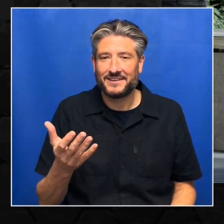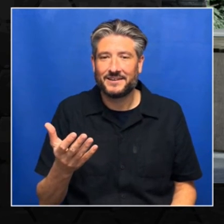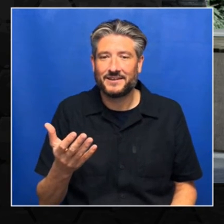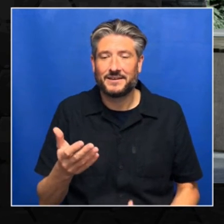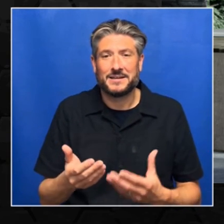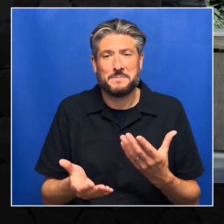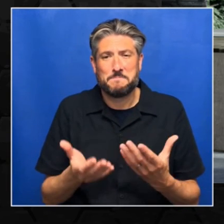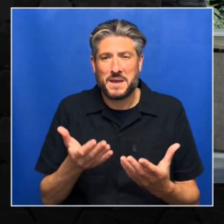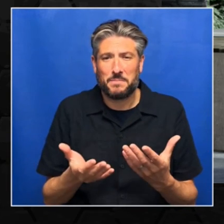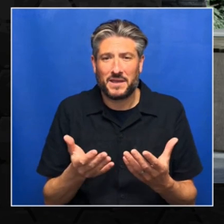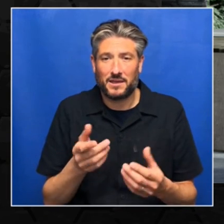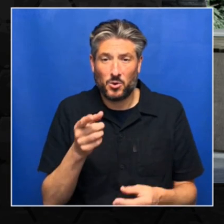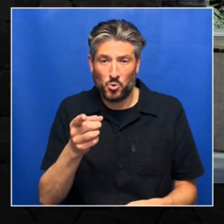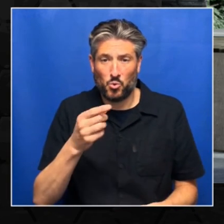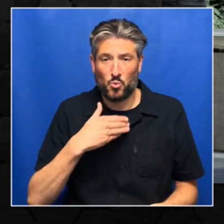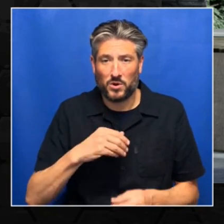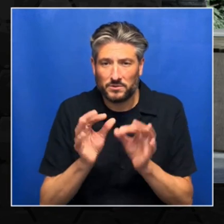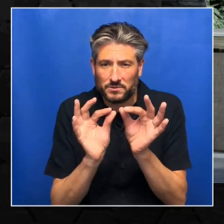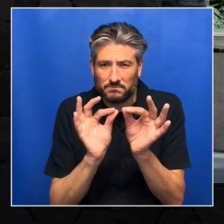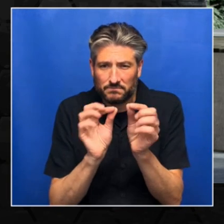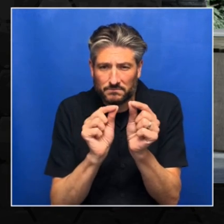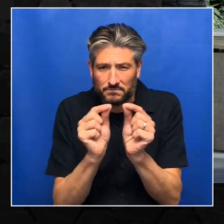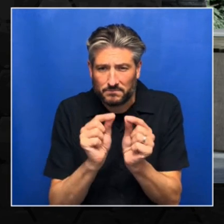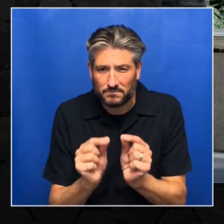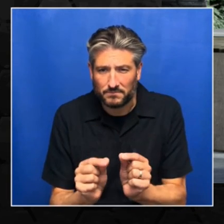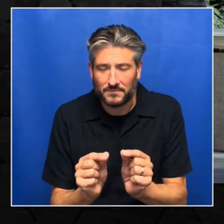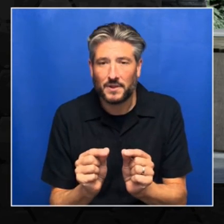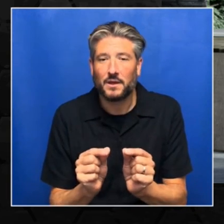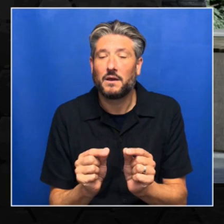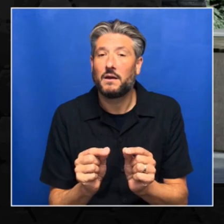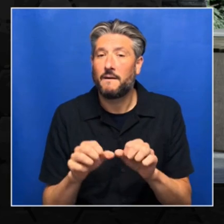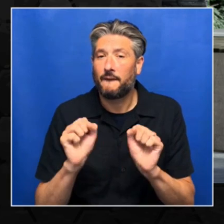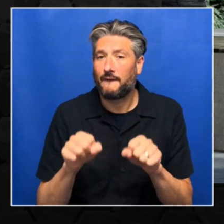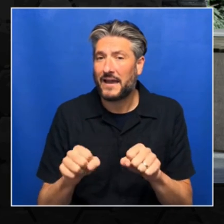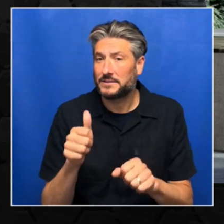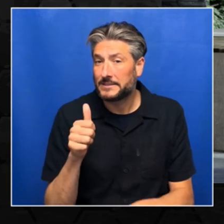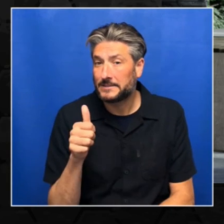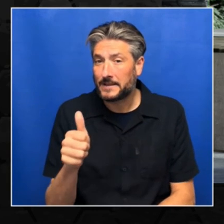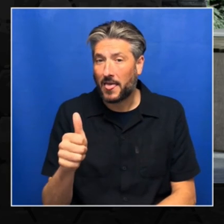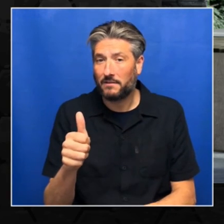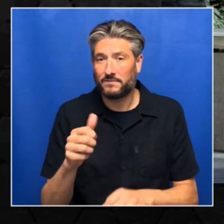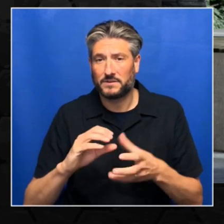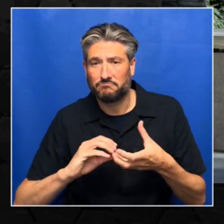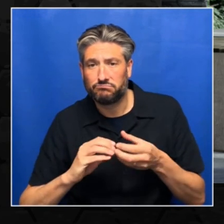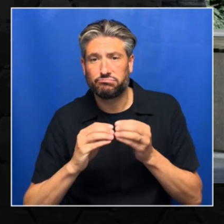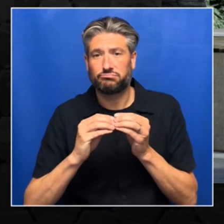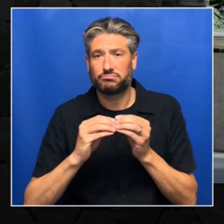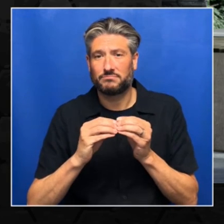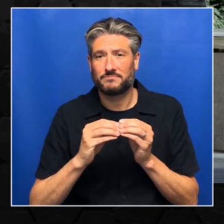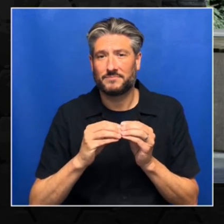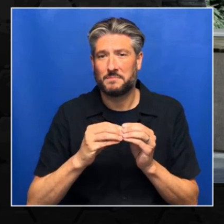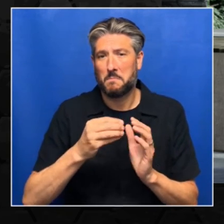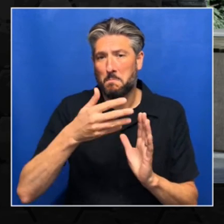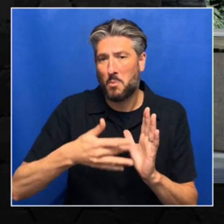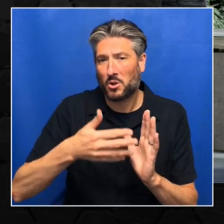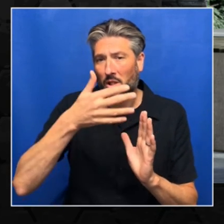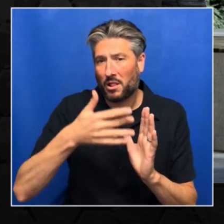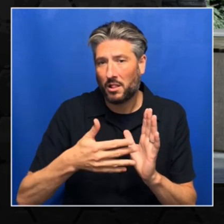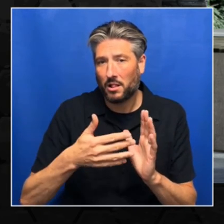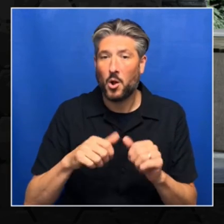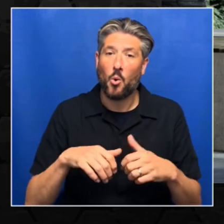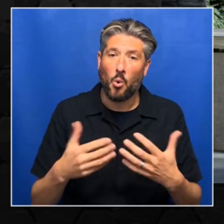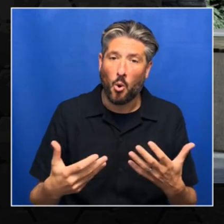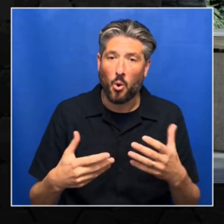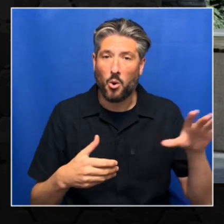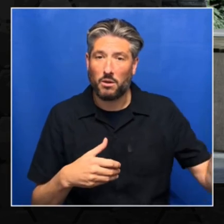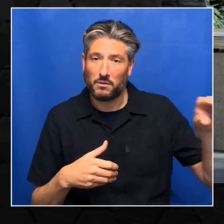might want to develop your own model or fine tune an existing model. So there's a plethora of tools available. If you want to